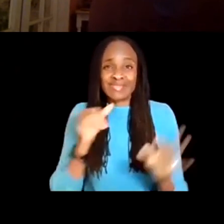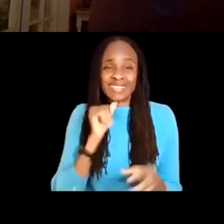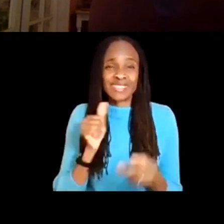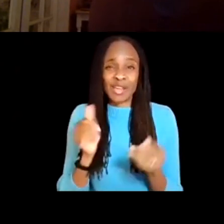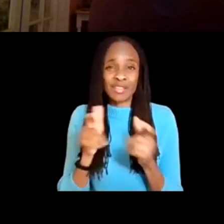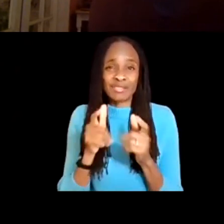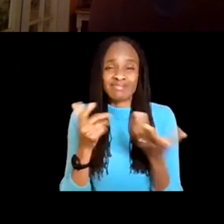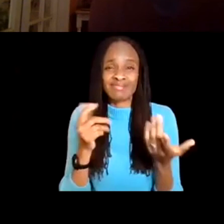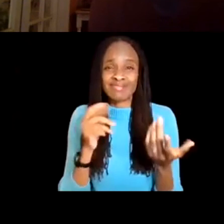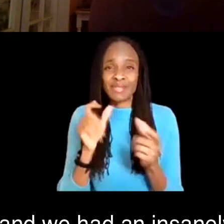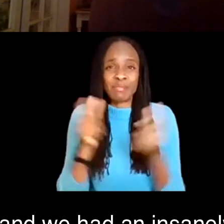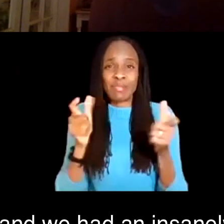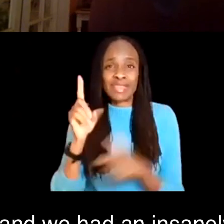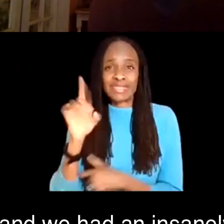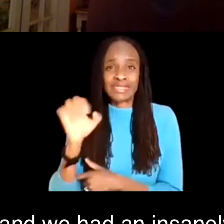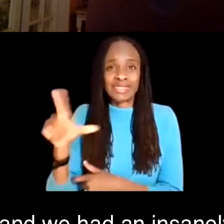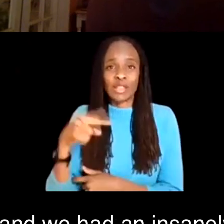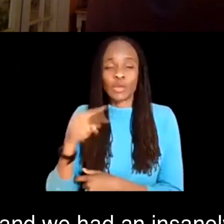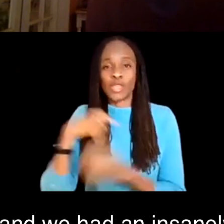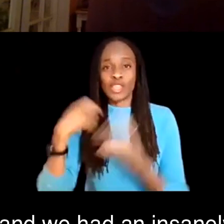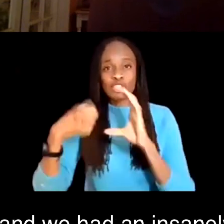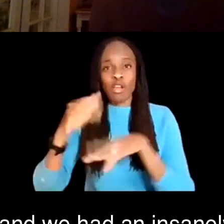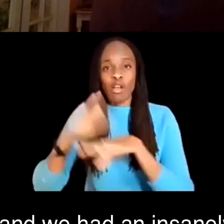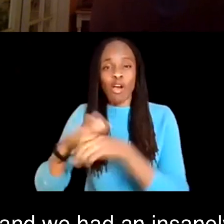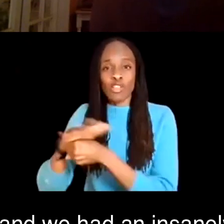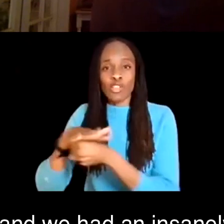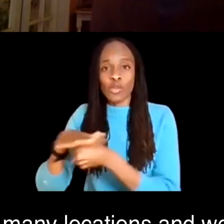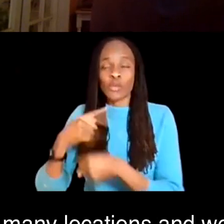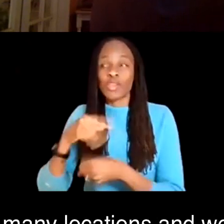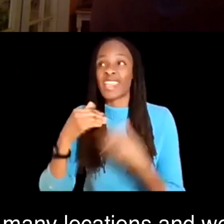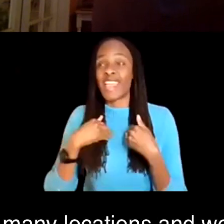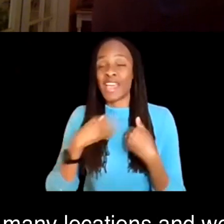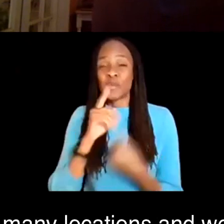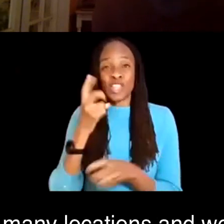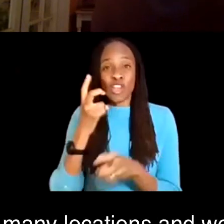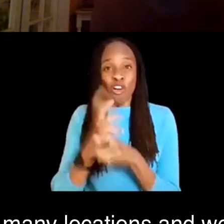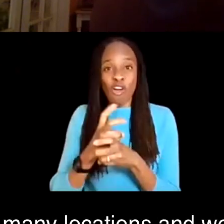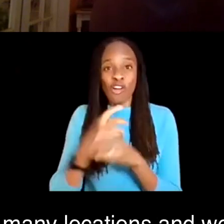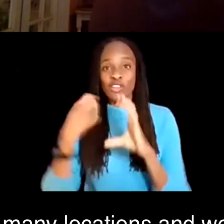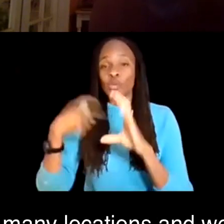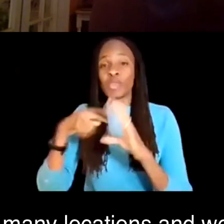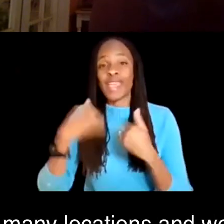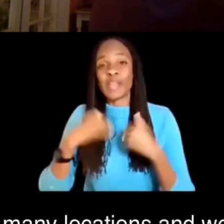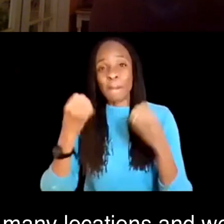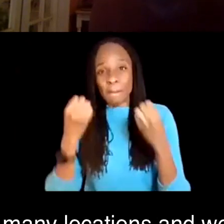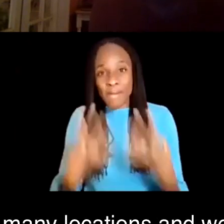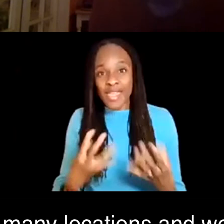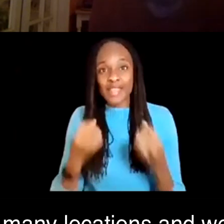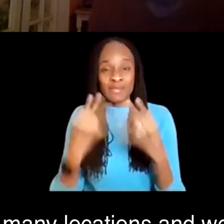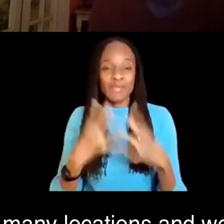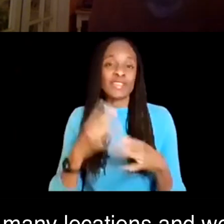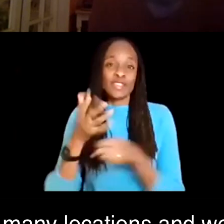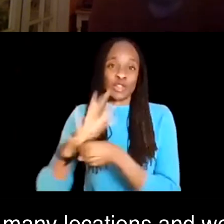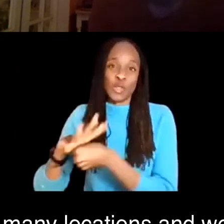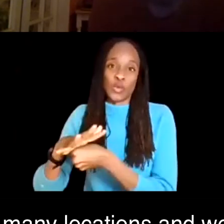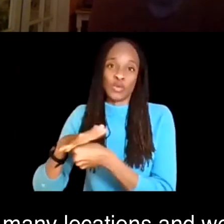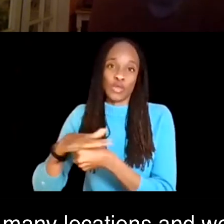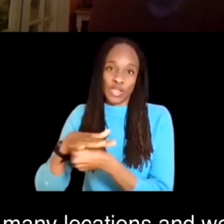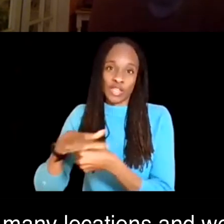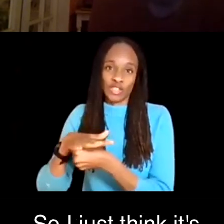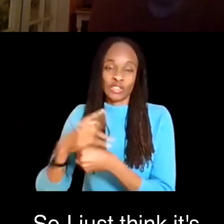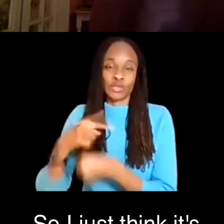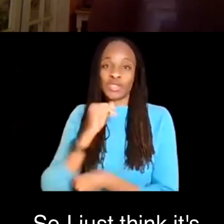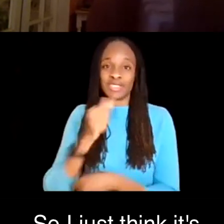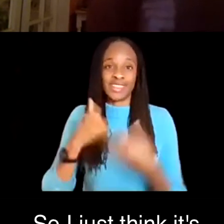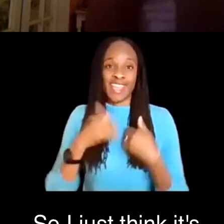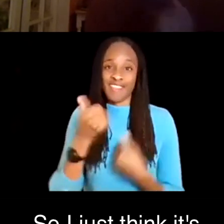on locations, and we had an insanely difficult shoot, and we had many locations, and we didn't have any issues.